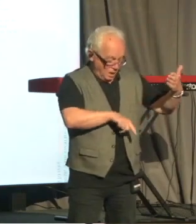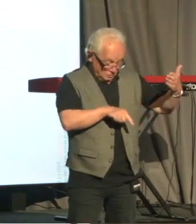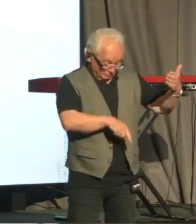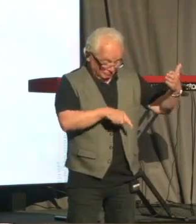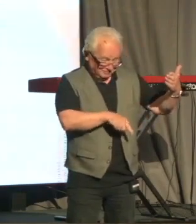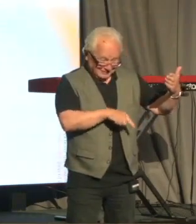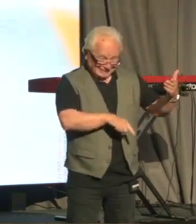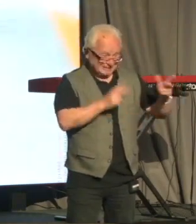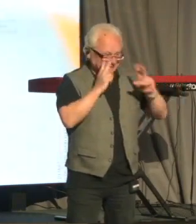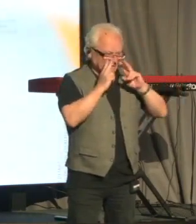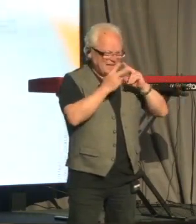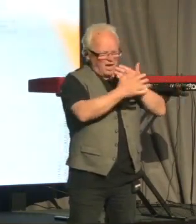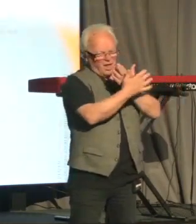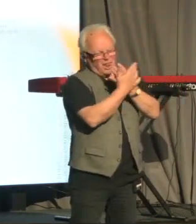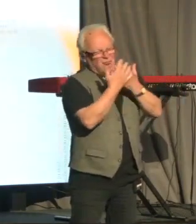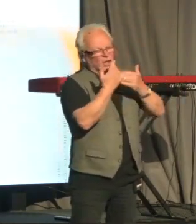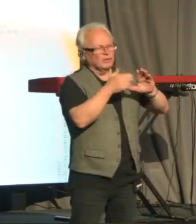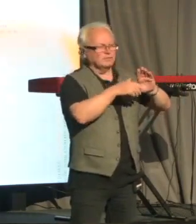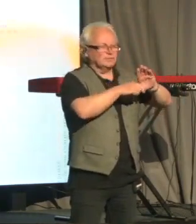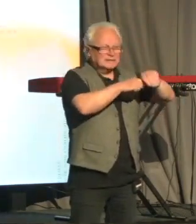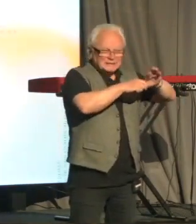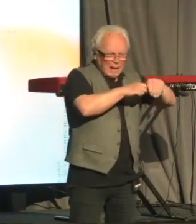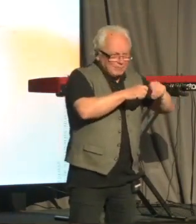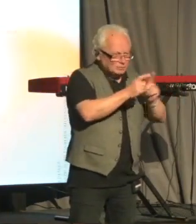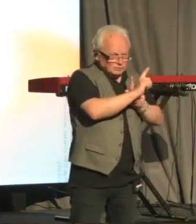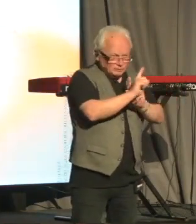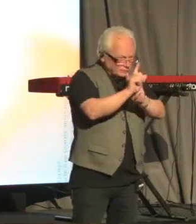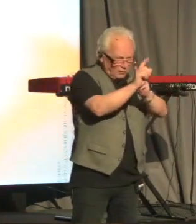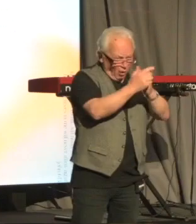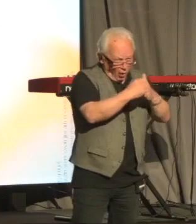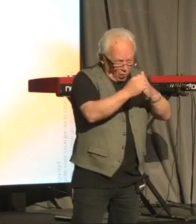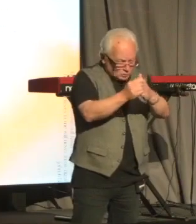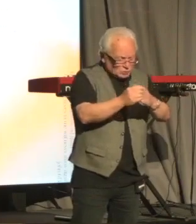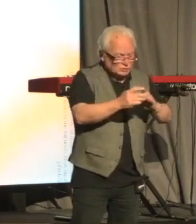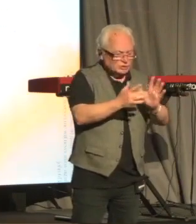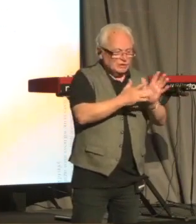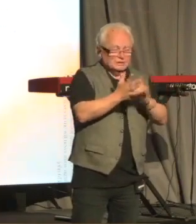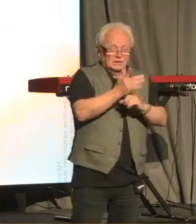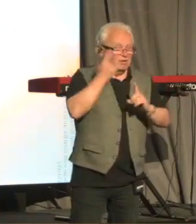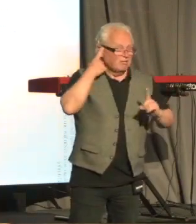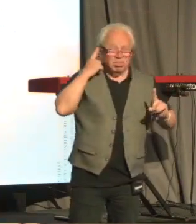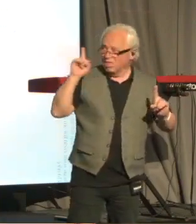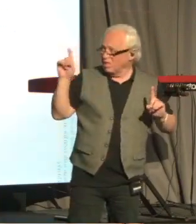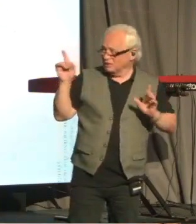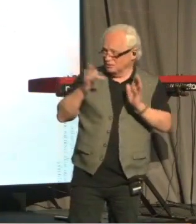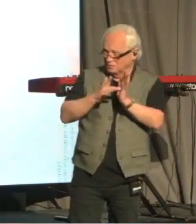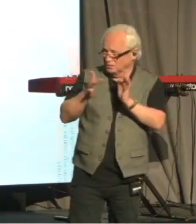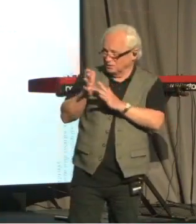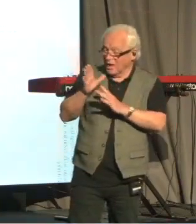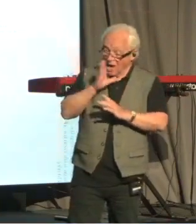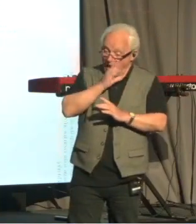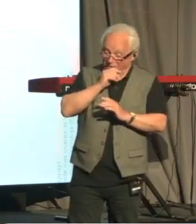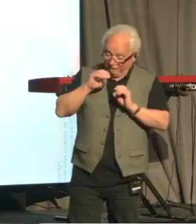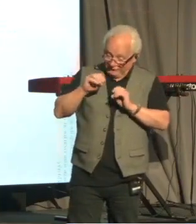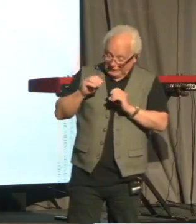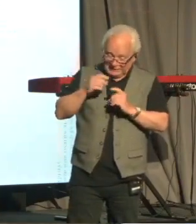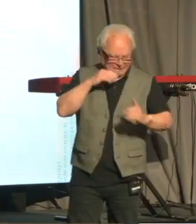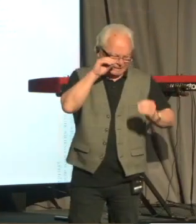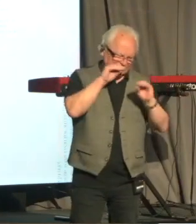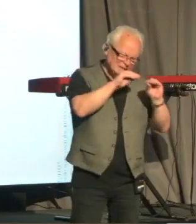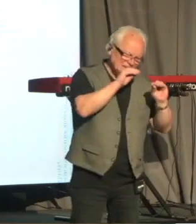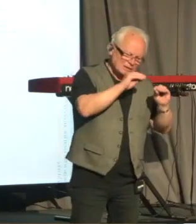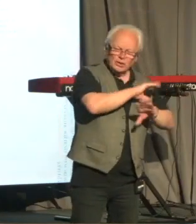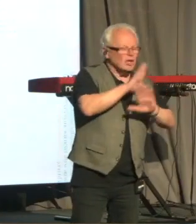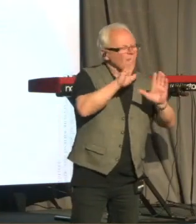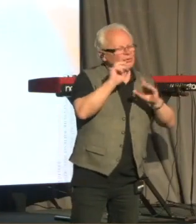many followers and disciples of Jesus walked away from him after these teachings. Not the 12 disciples, but